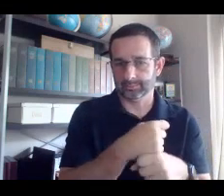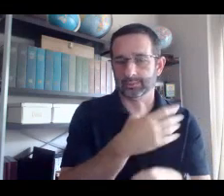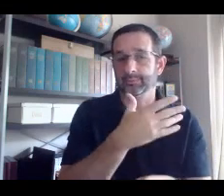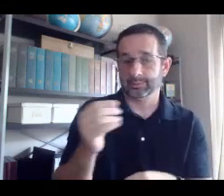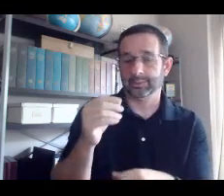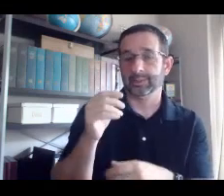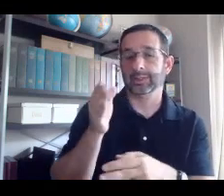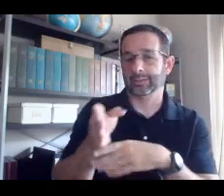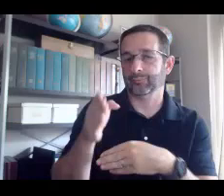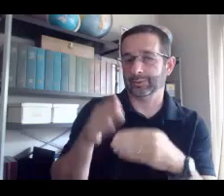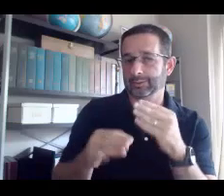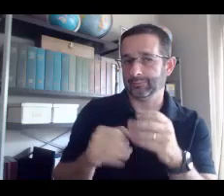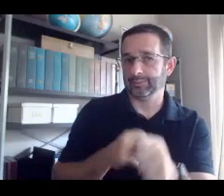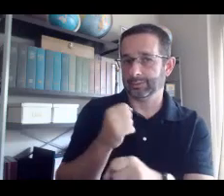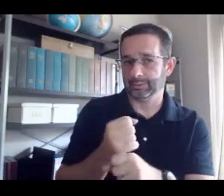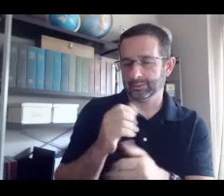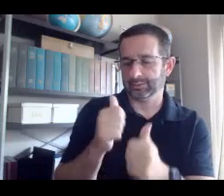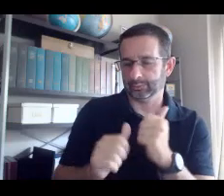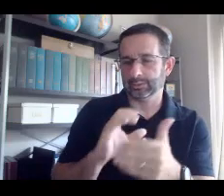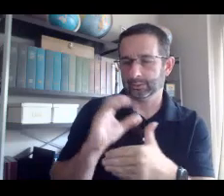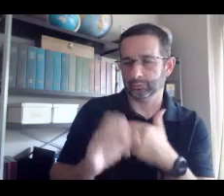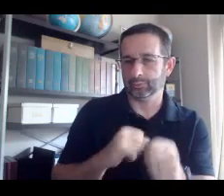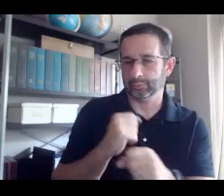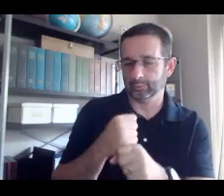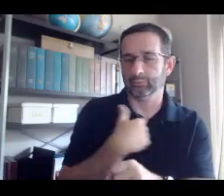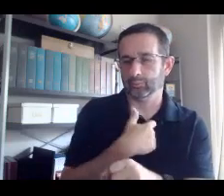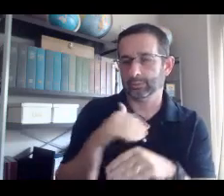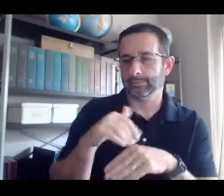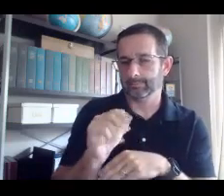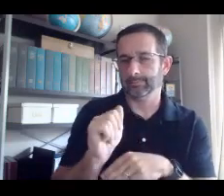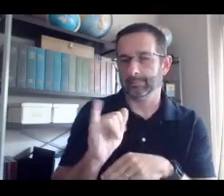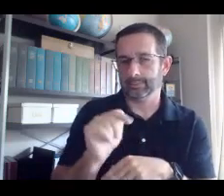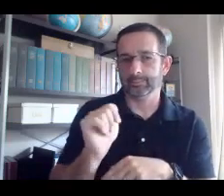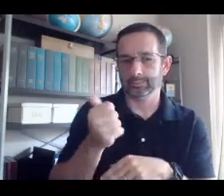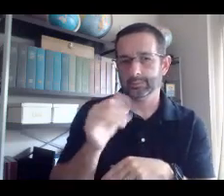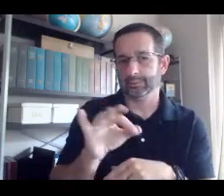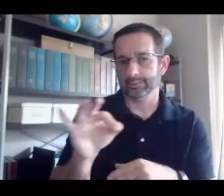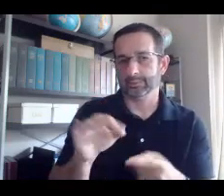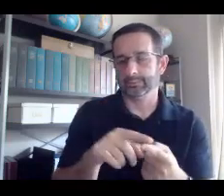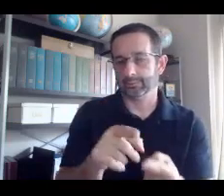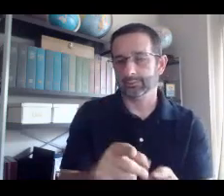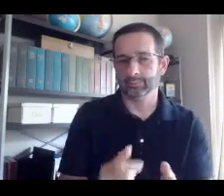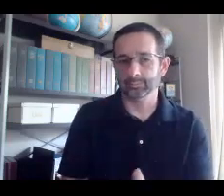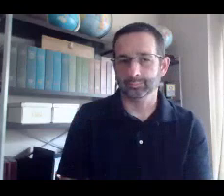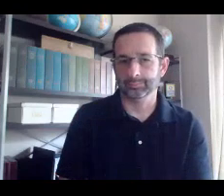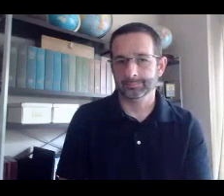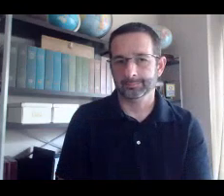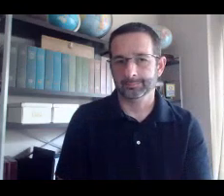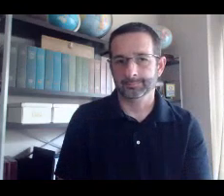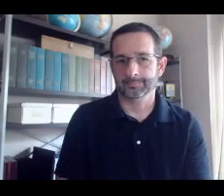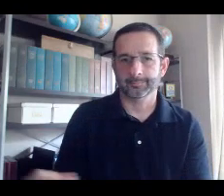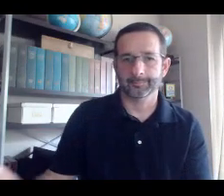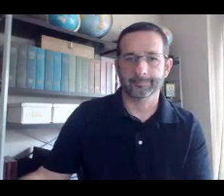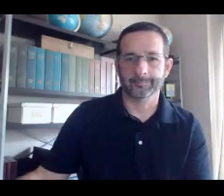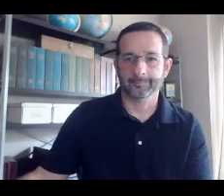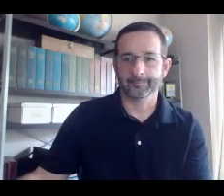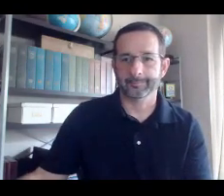39% tax payments on top of your loan amount. And at the end of each calendar year, we will also mail you a